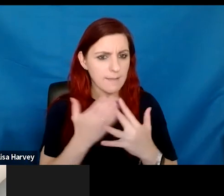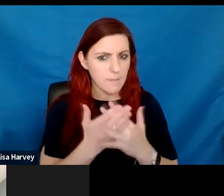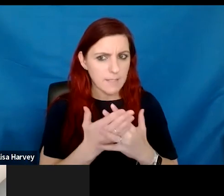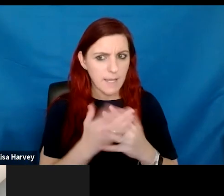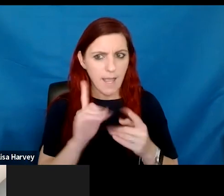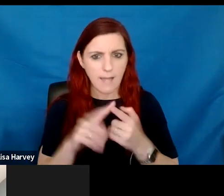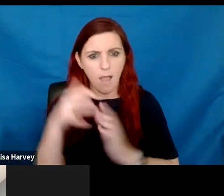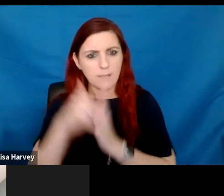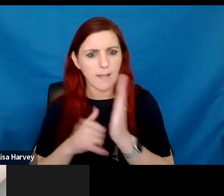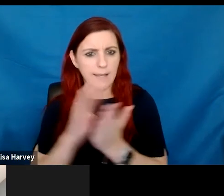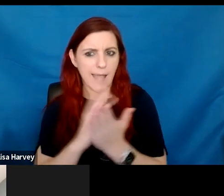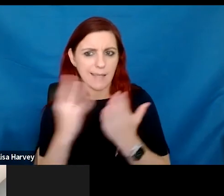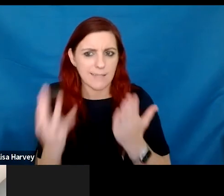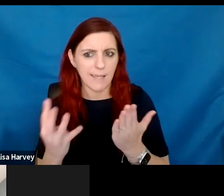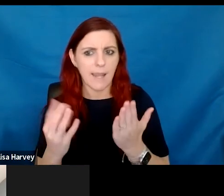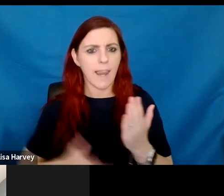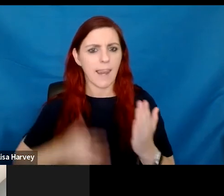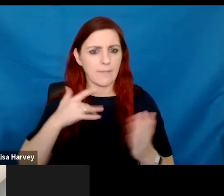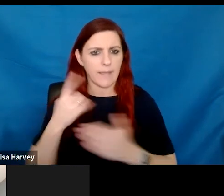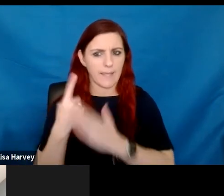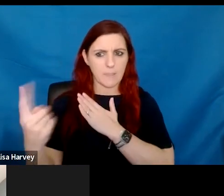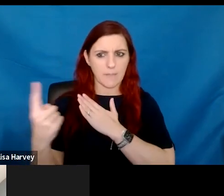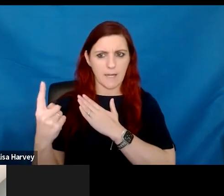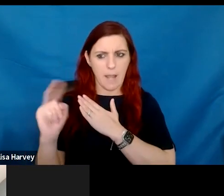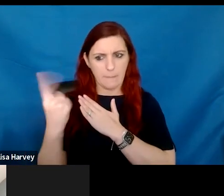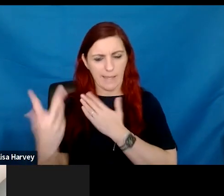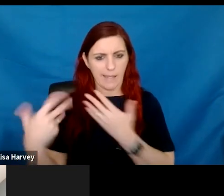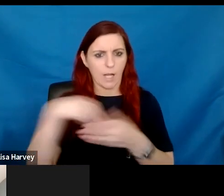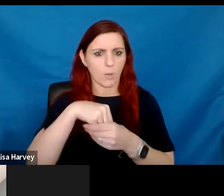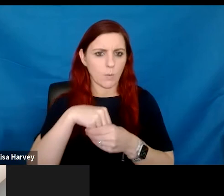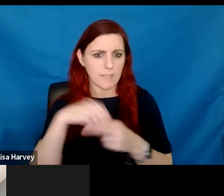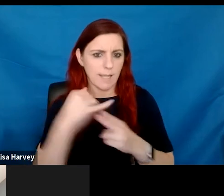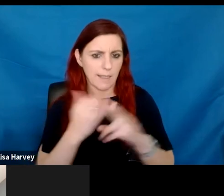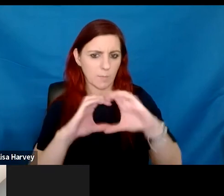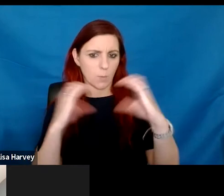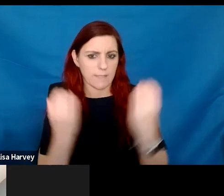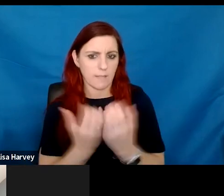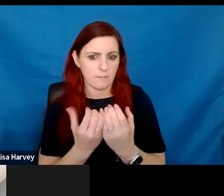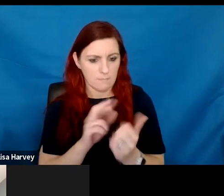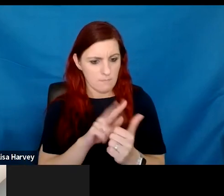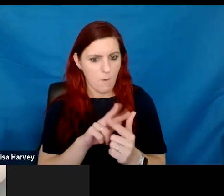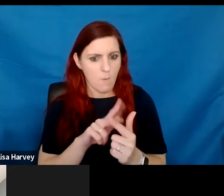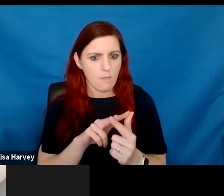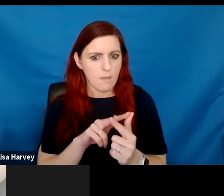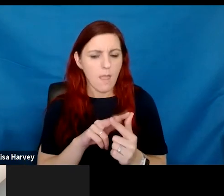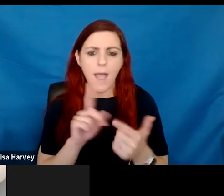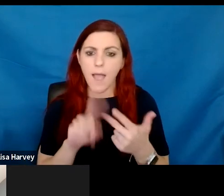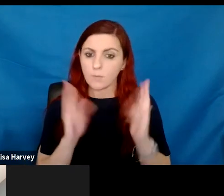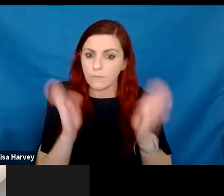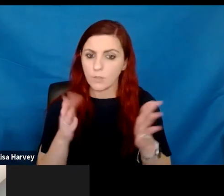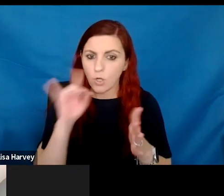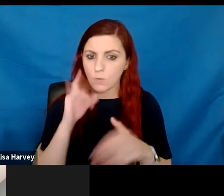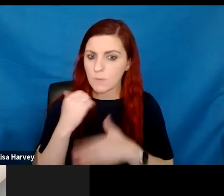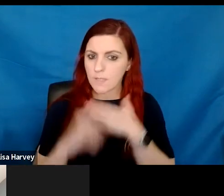and 19, living independently and being included in the community. You will also have heard here today that